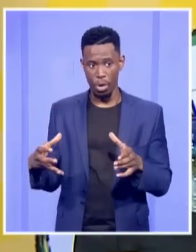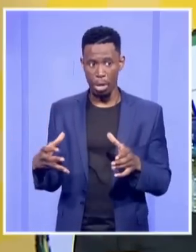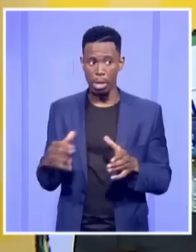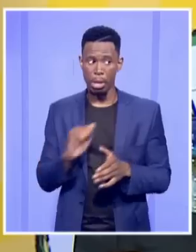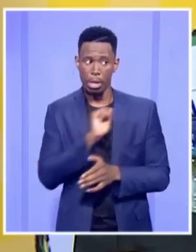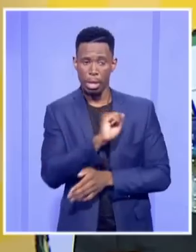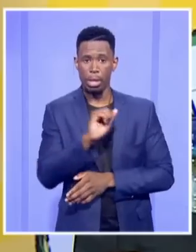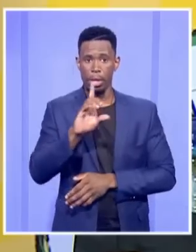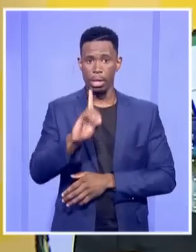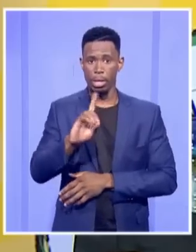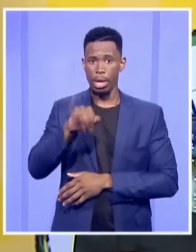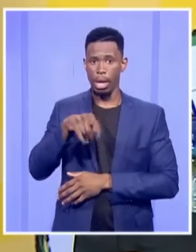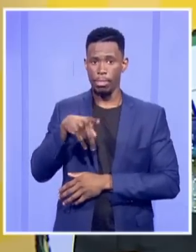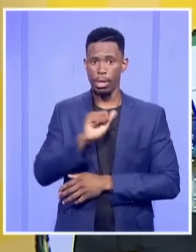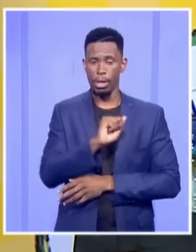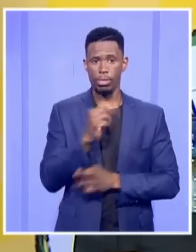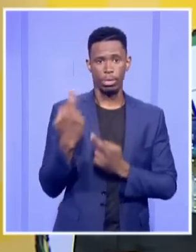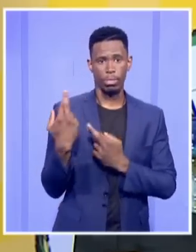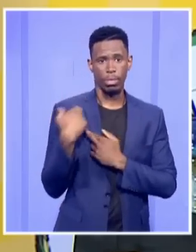If